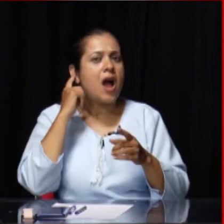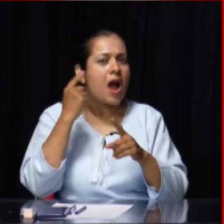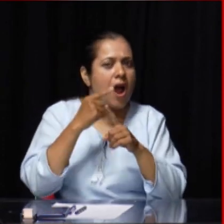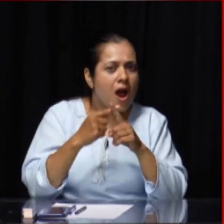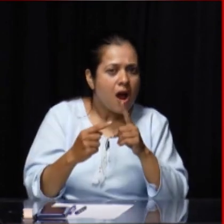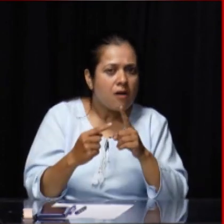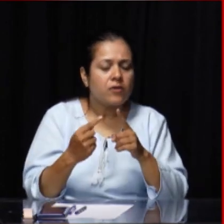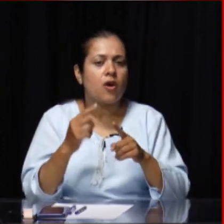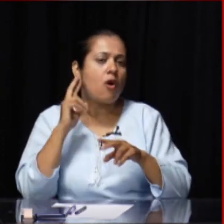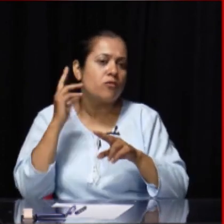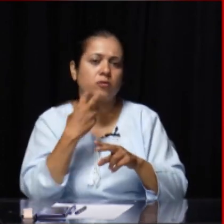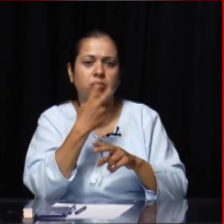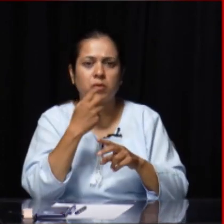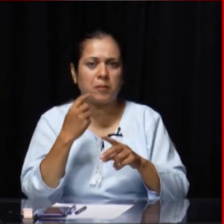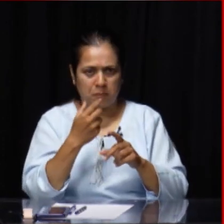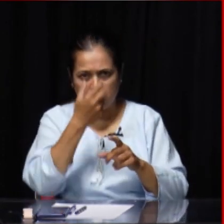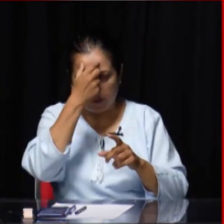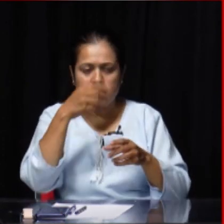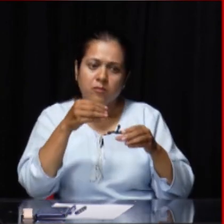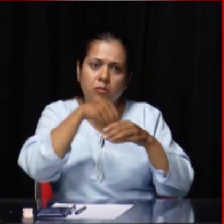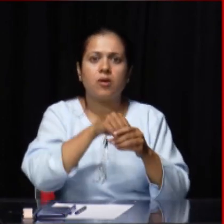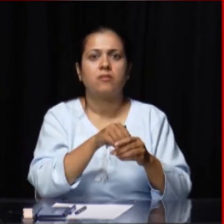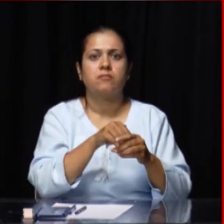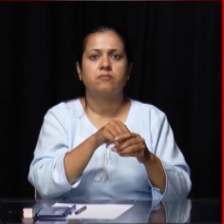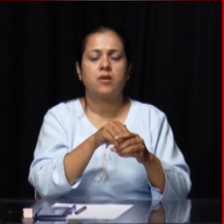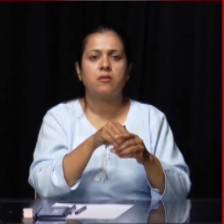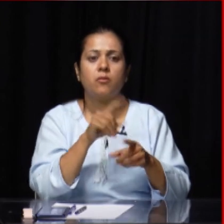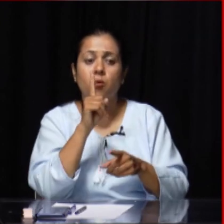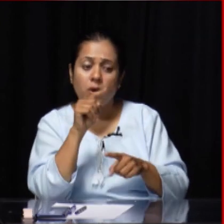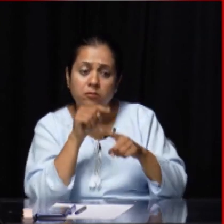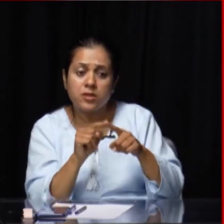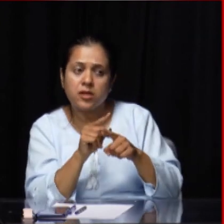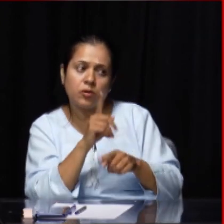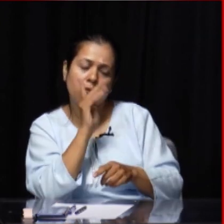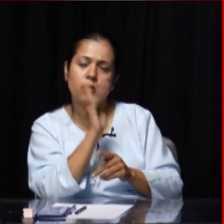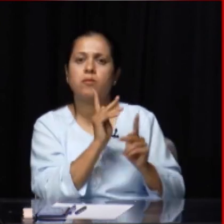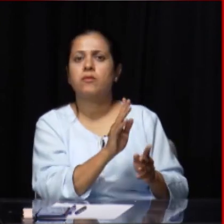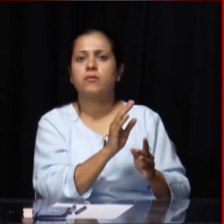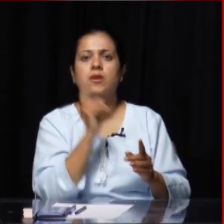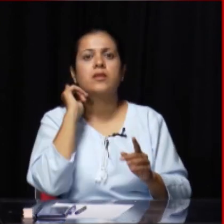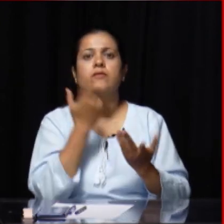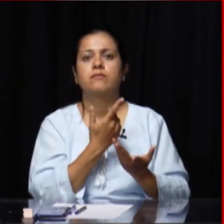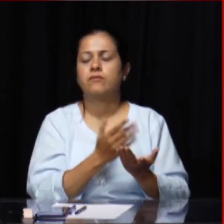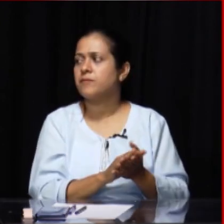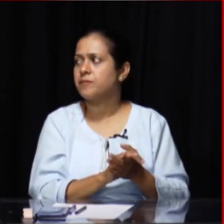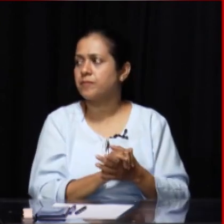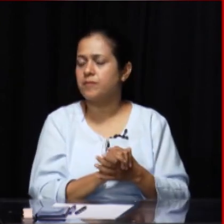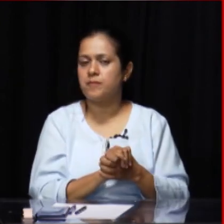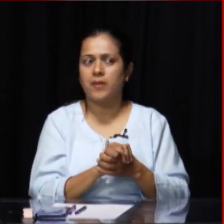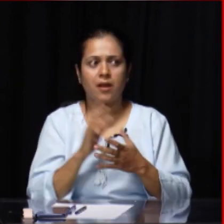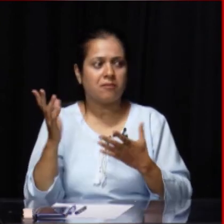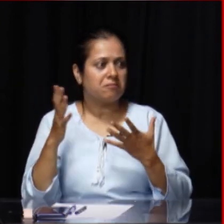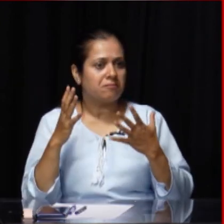fully speech and hearing impaired, with 1% for them only. Okay. Prakash, I'm sorry, I am